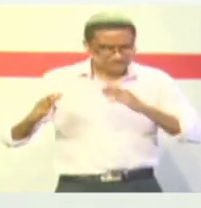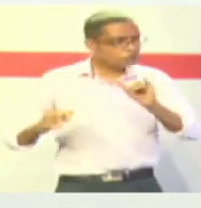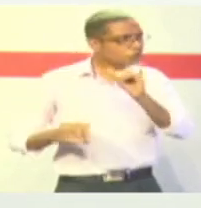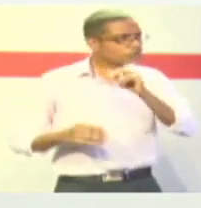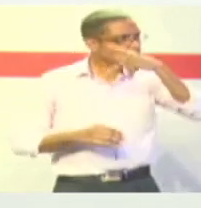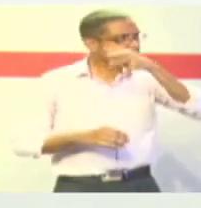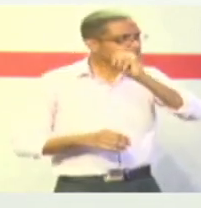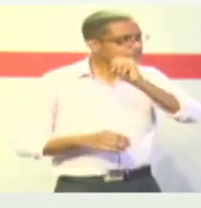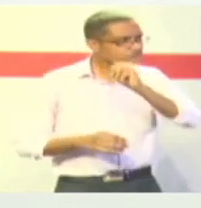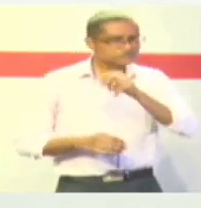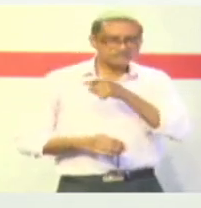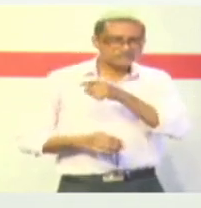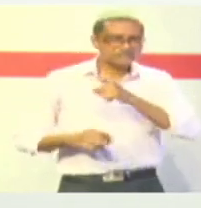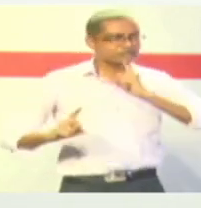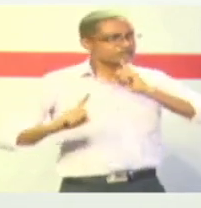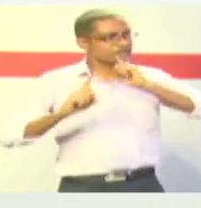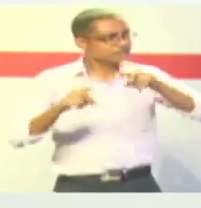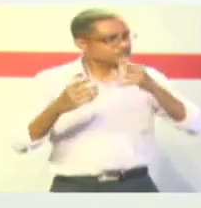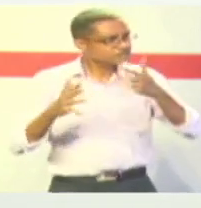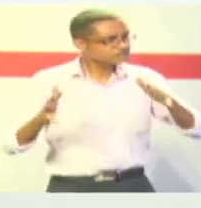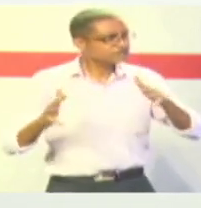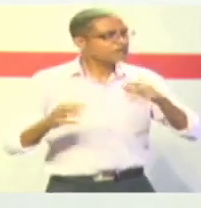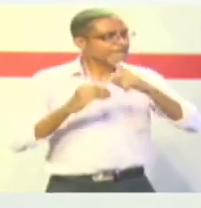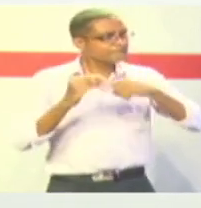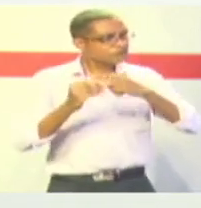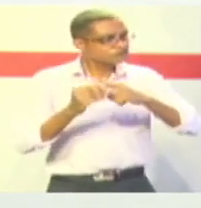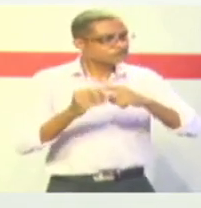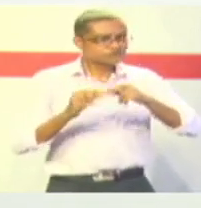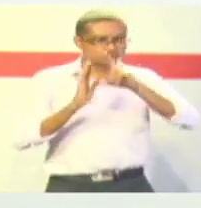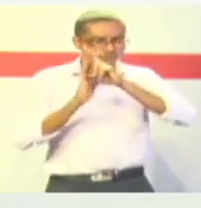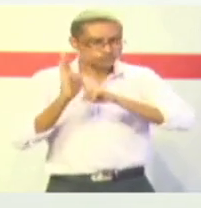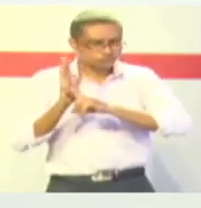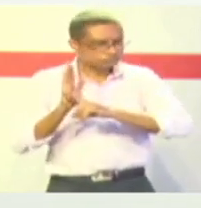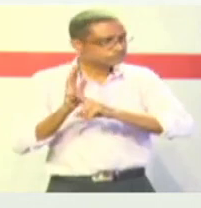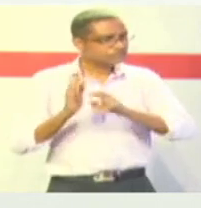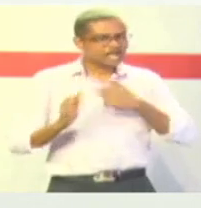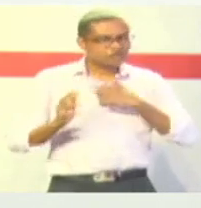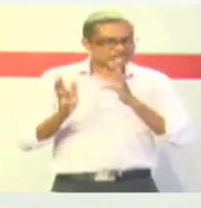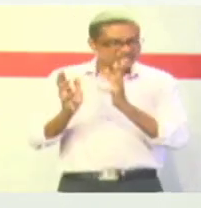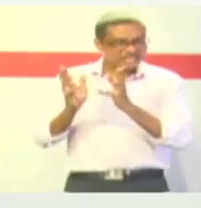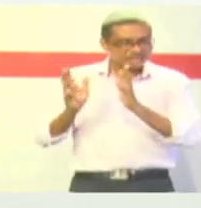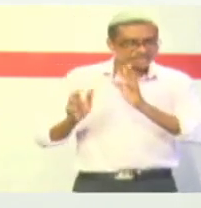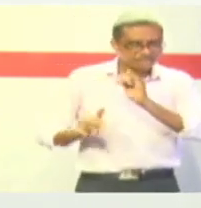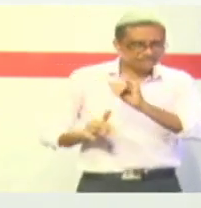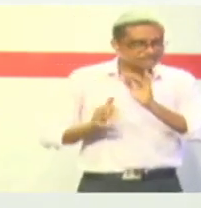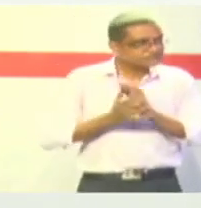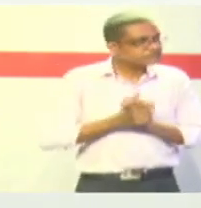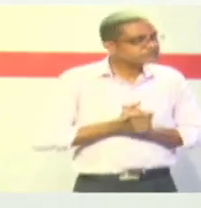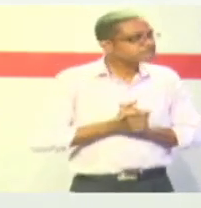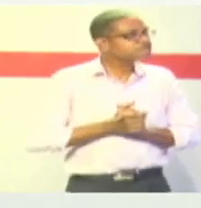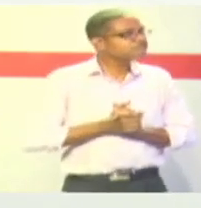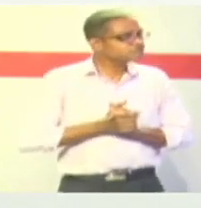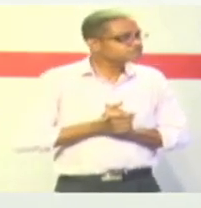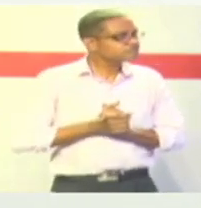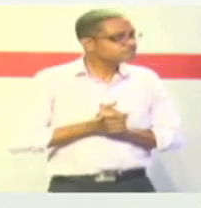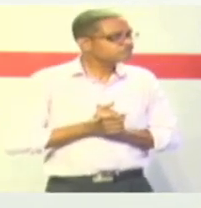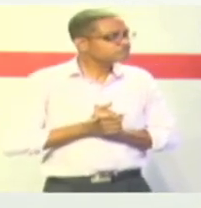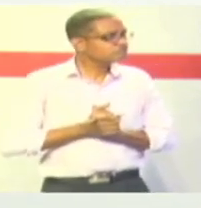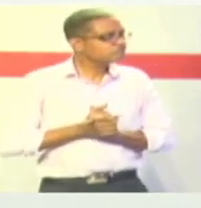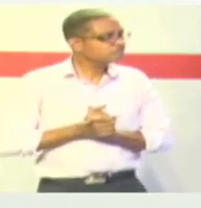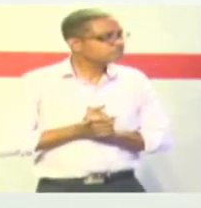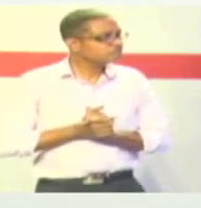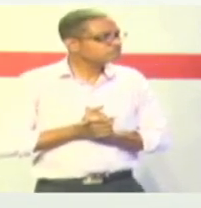would have dealt with that matter prior in terms of terms and conditions. So I will leave that to be dealt with at that